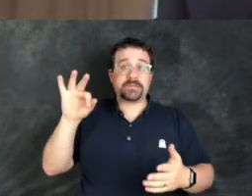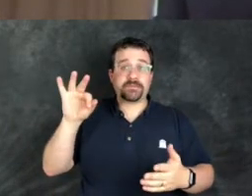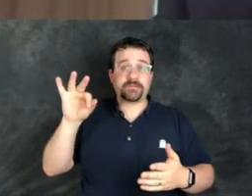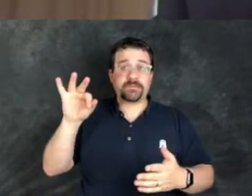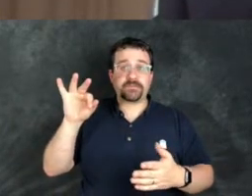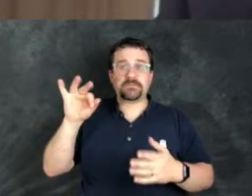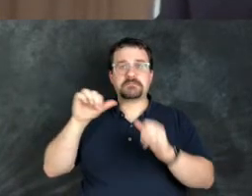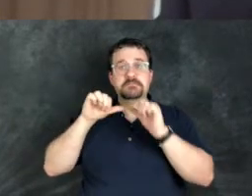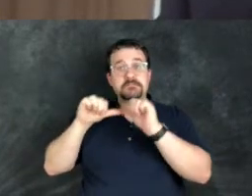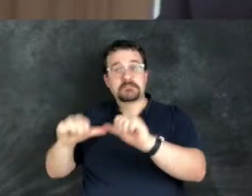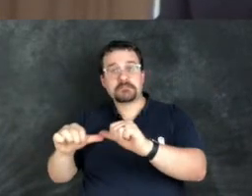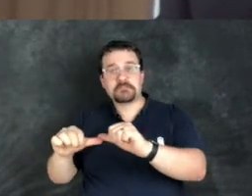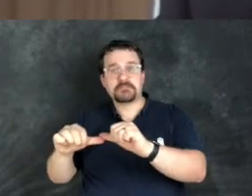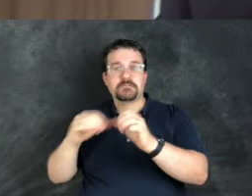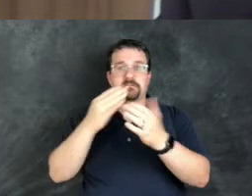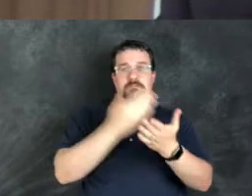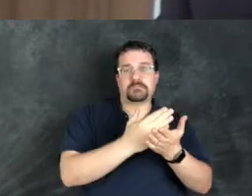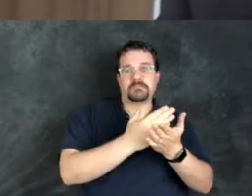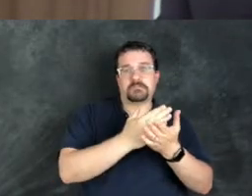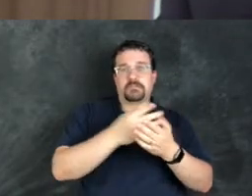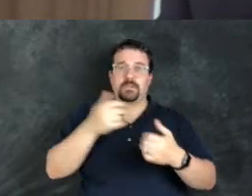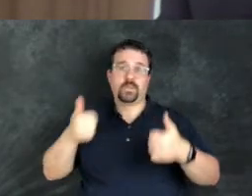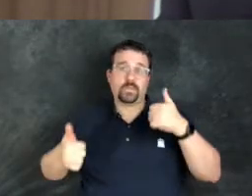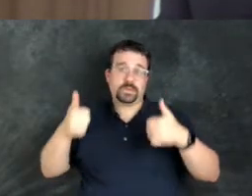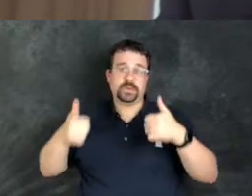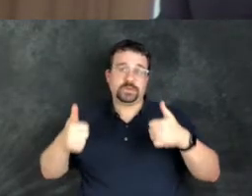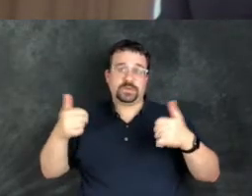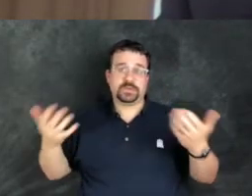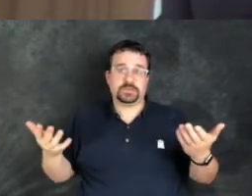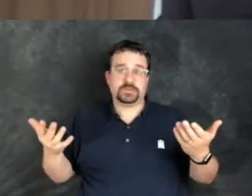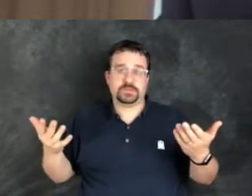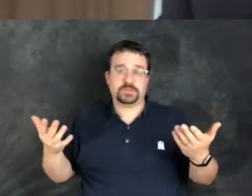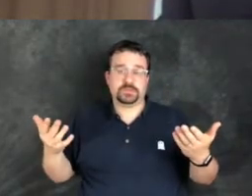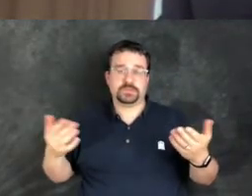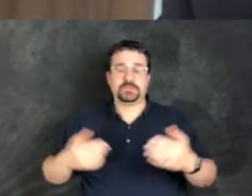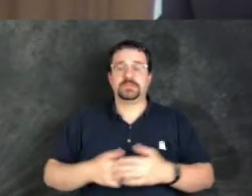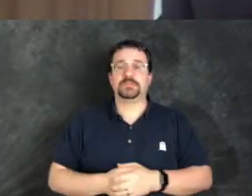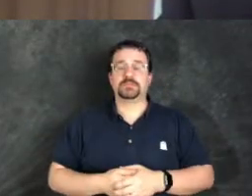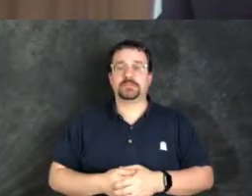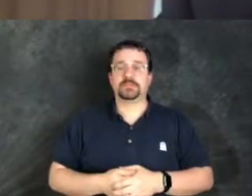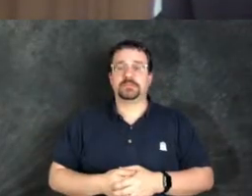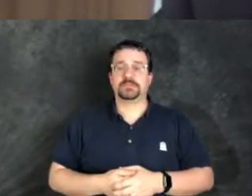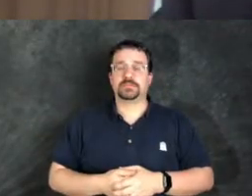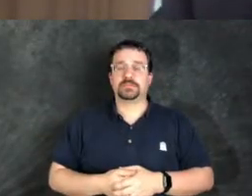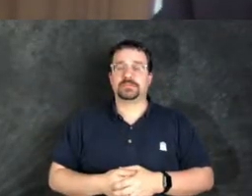or not to continue or adjust.